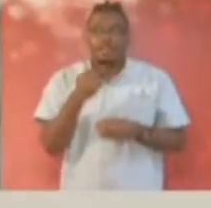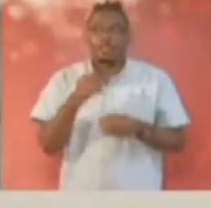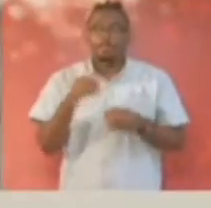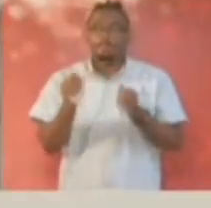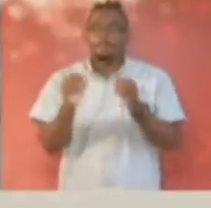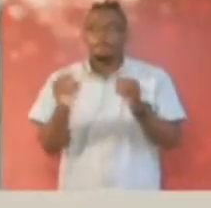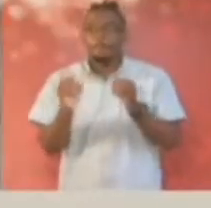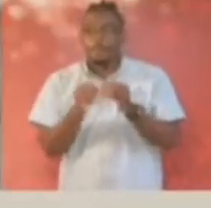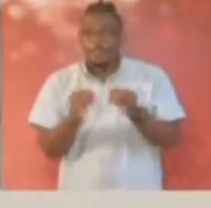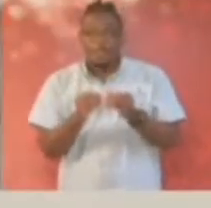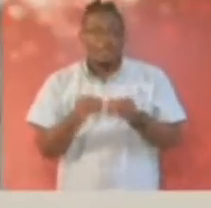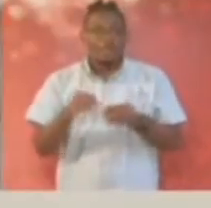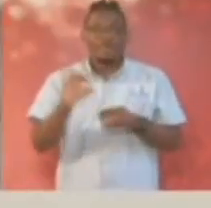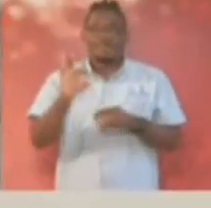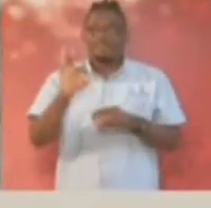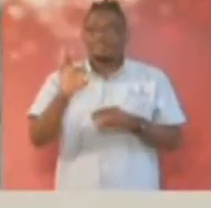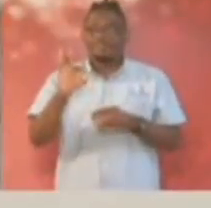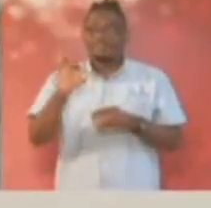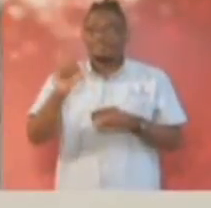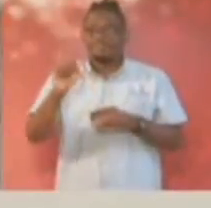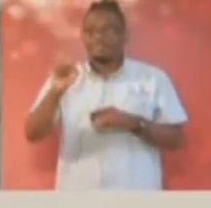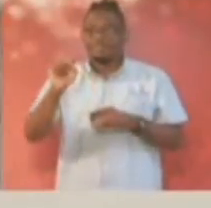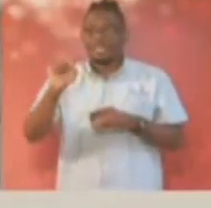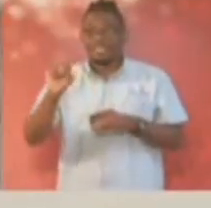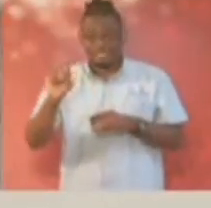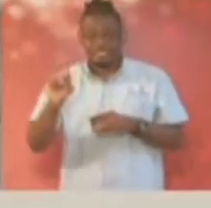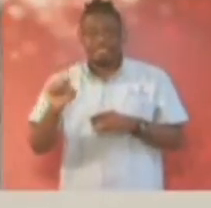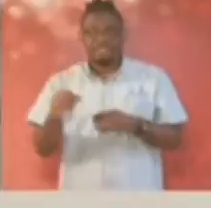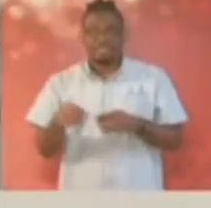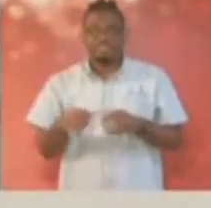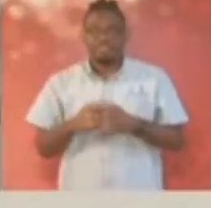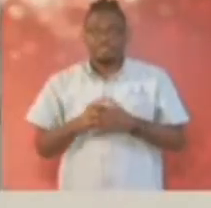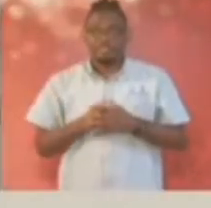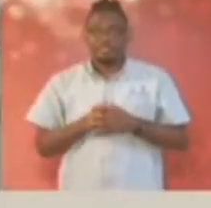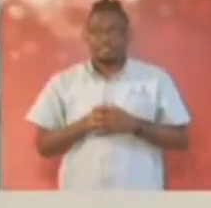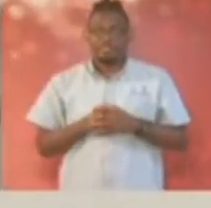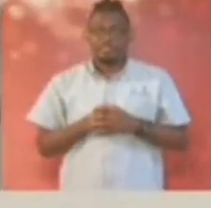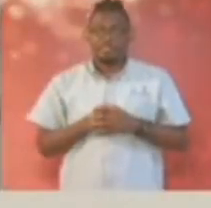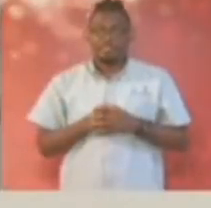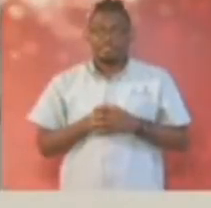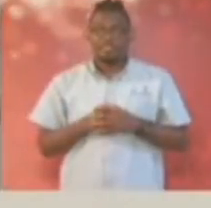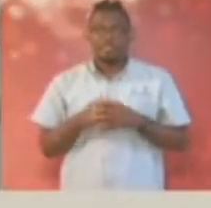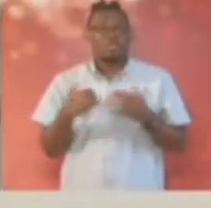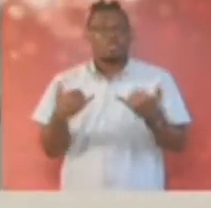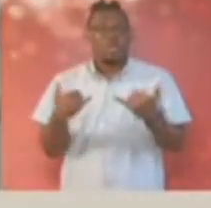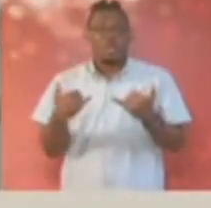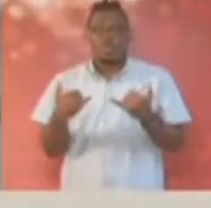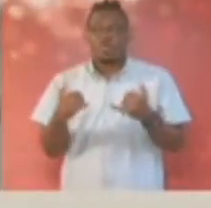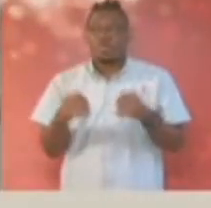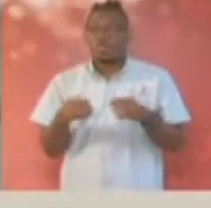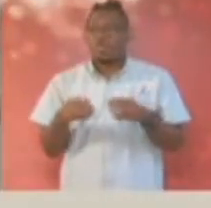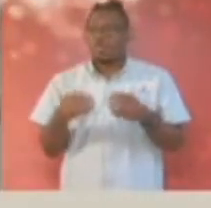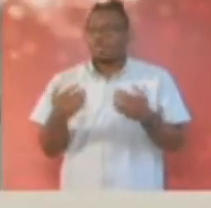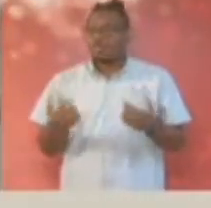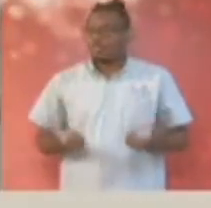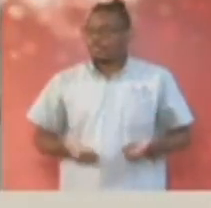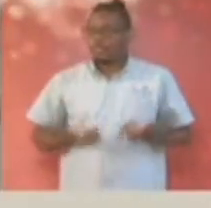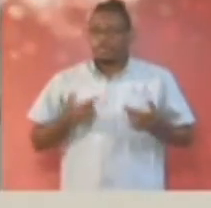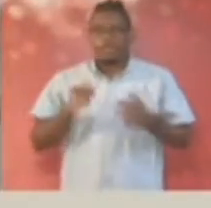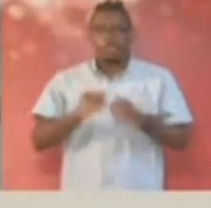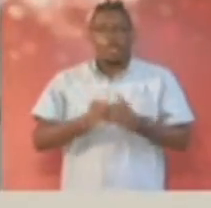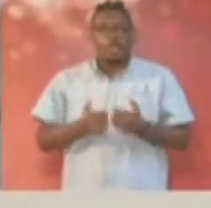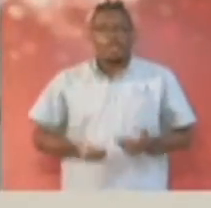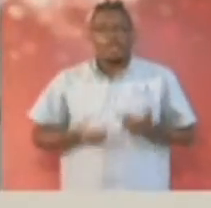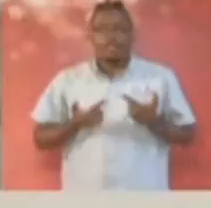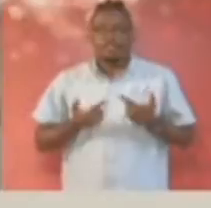the way we live, and we have now been operating in an obesogenic